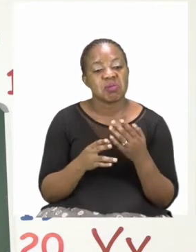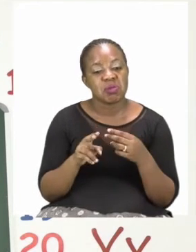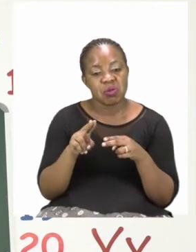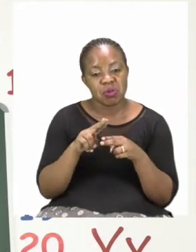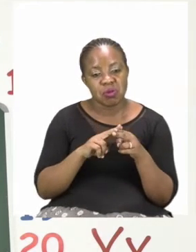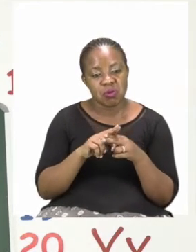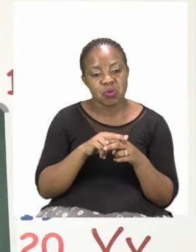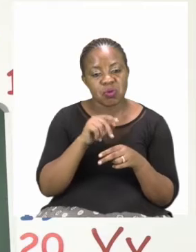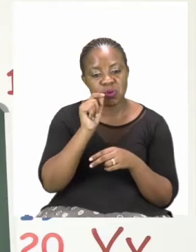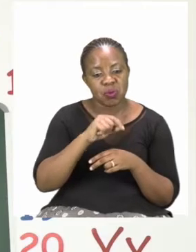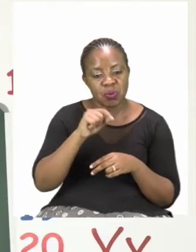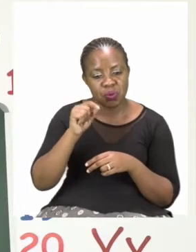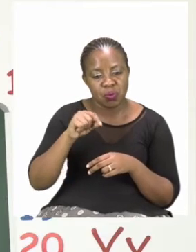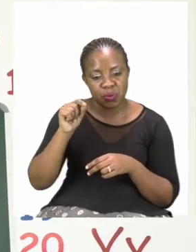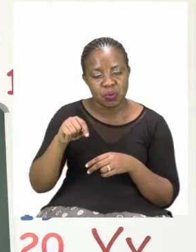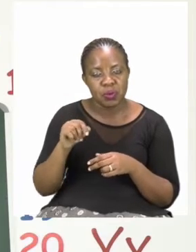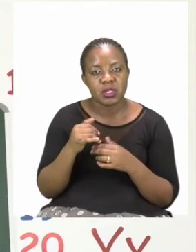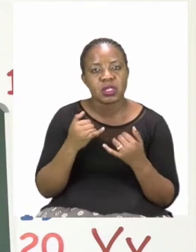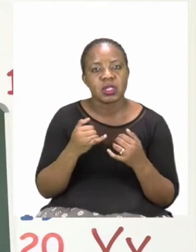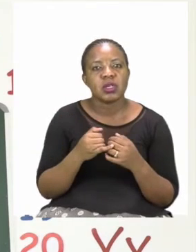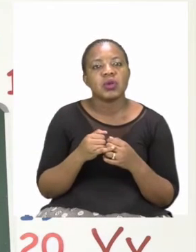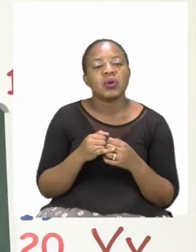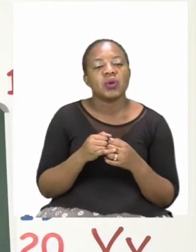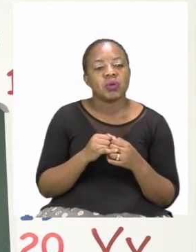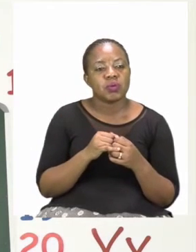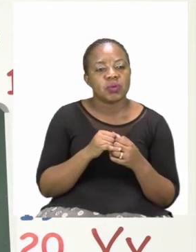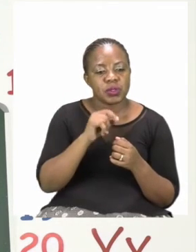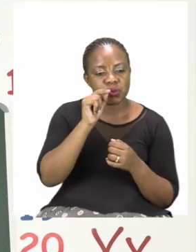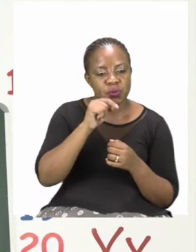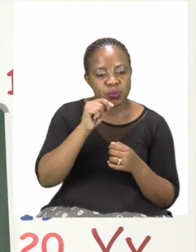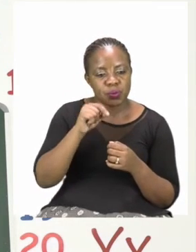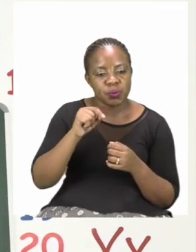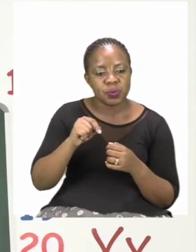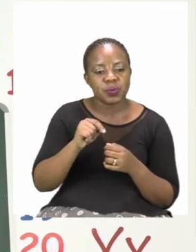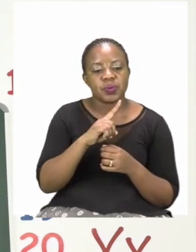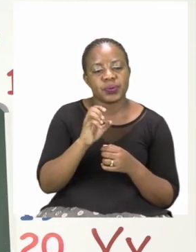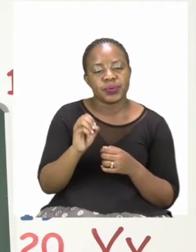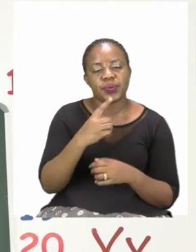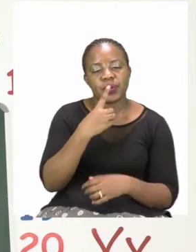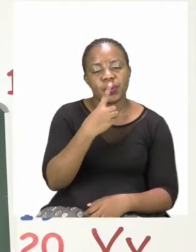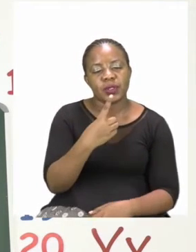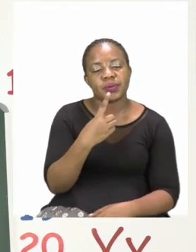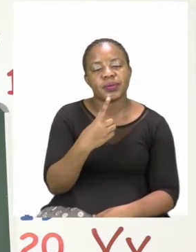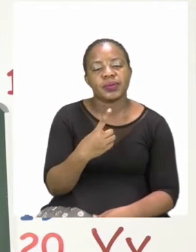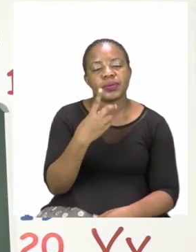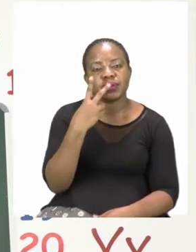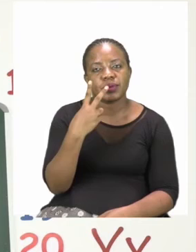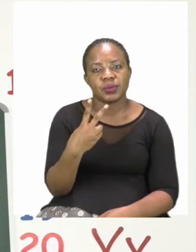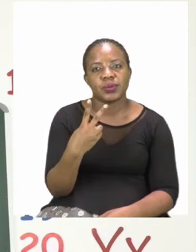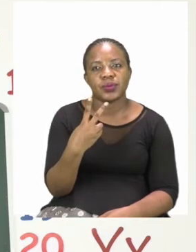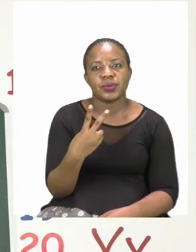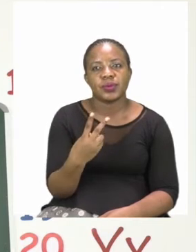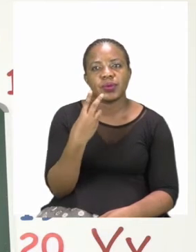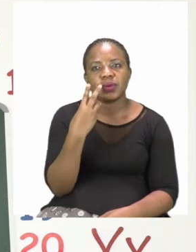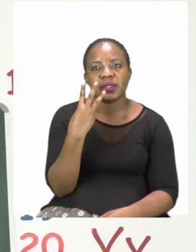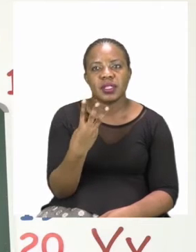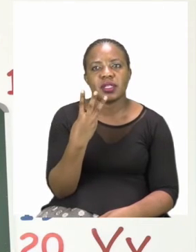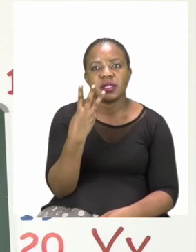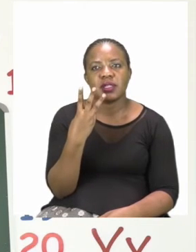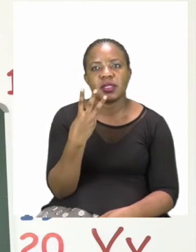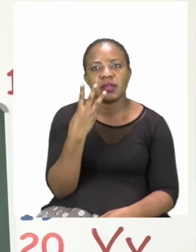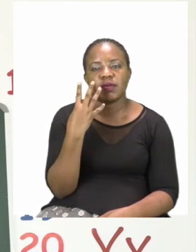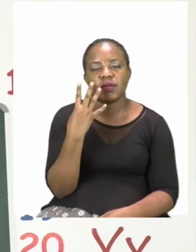us draw 10 sticks. 1, 2, 3,